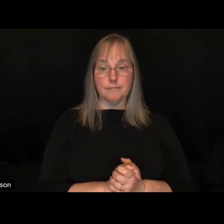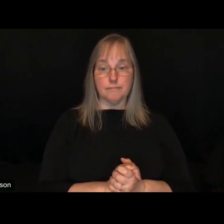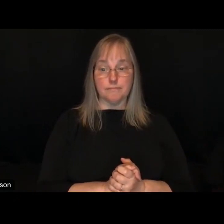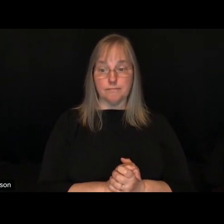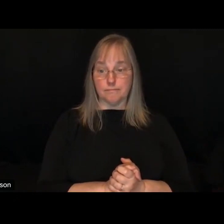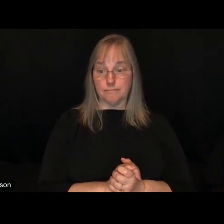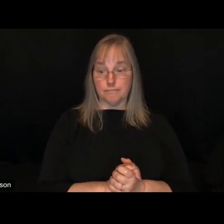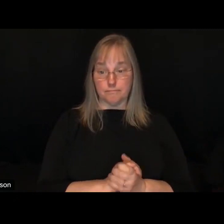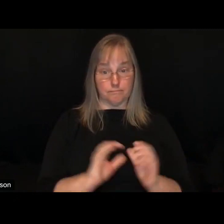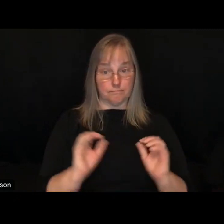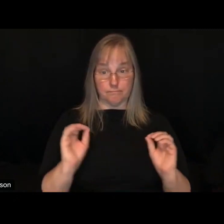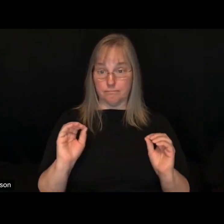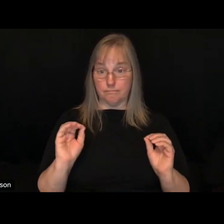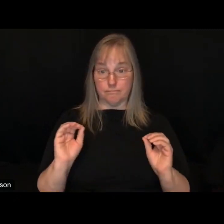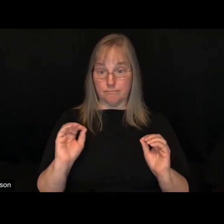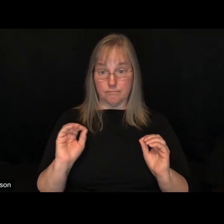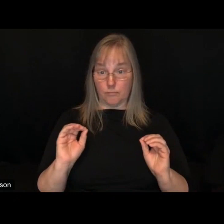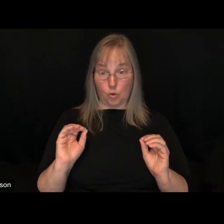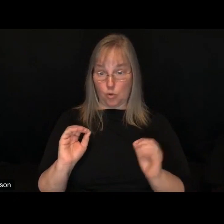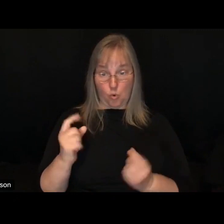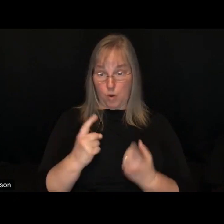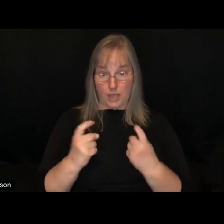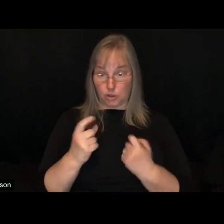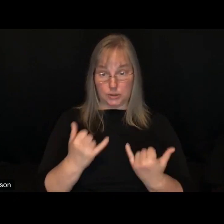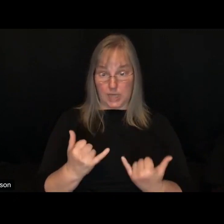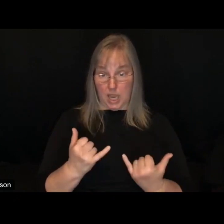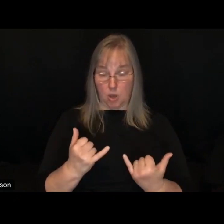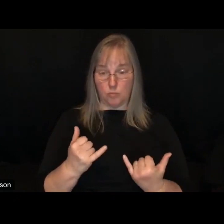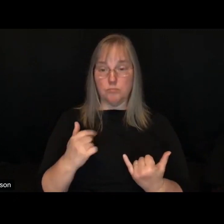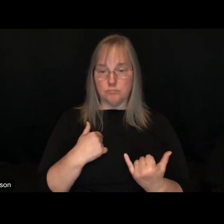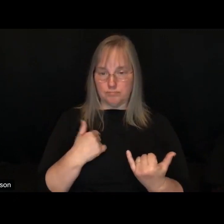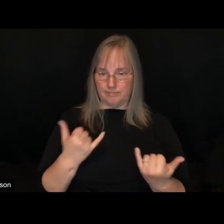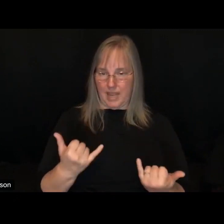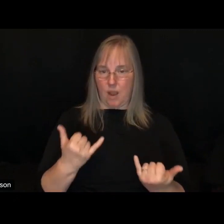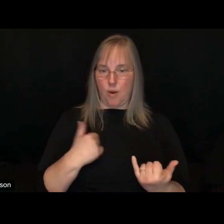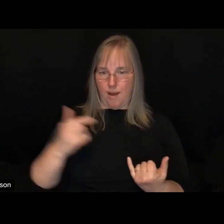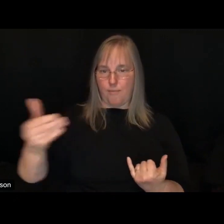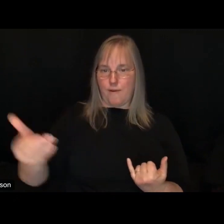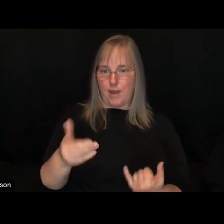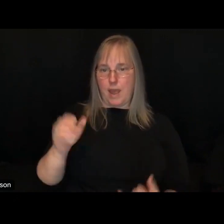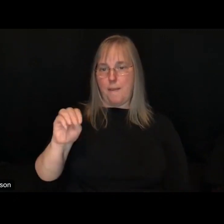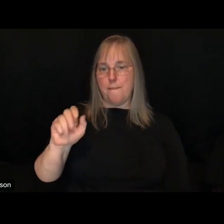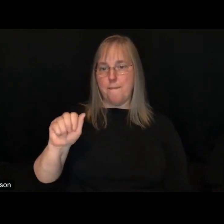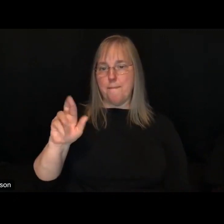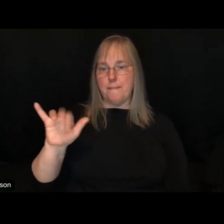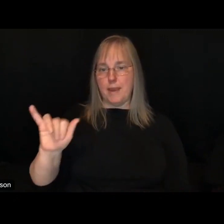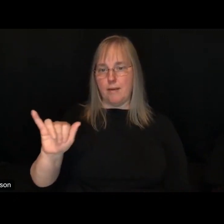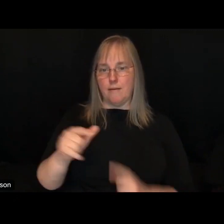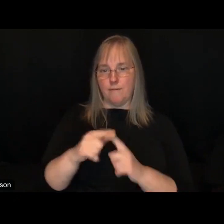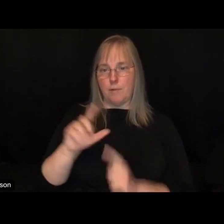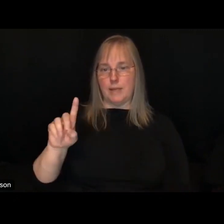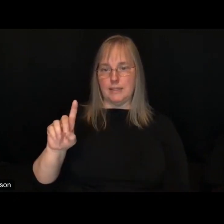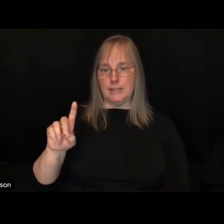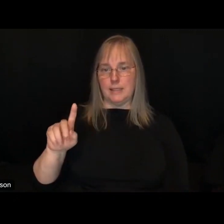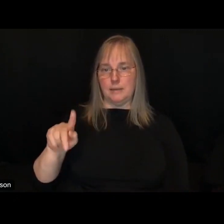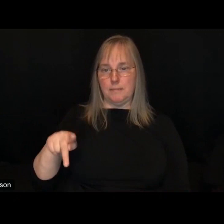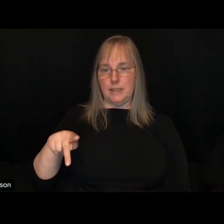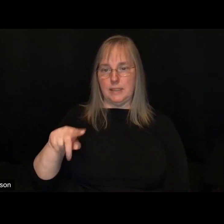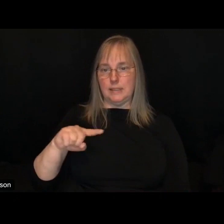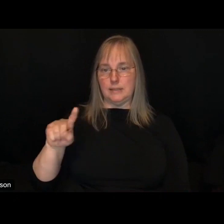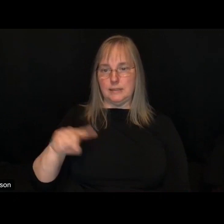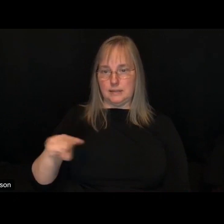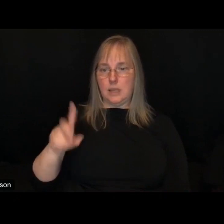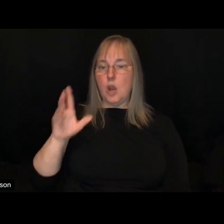Okay, if no further question, I will invite Mary to from DPZ to share her screen, and